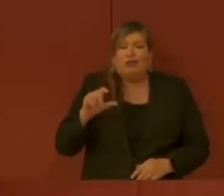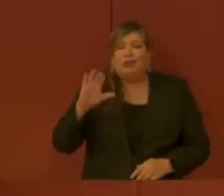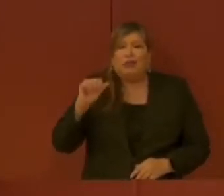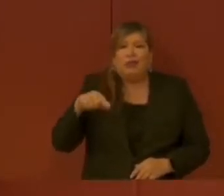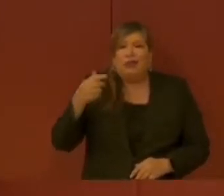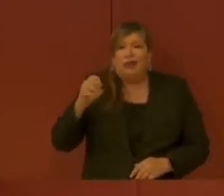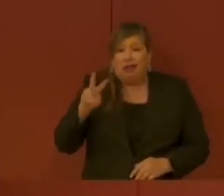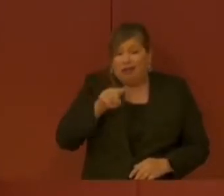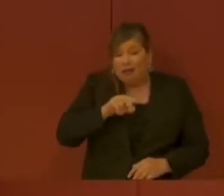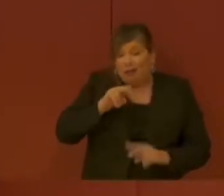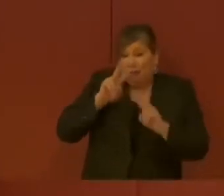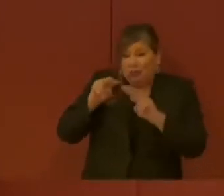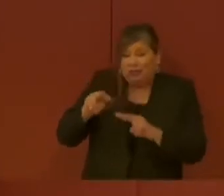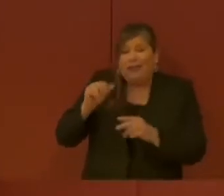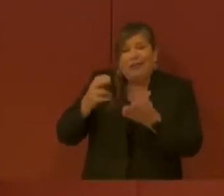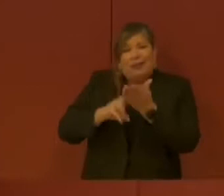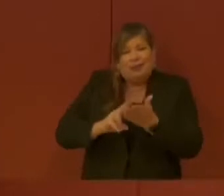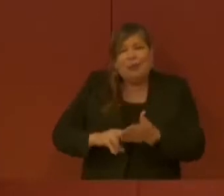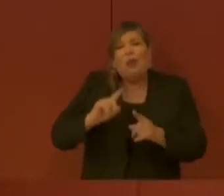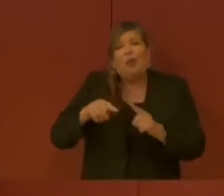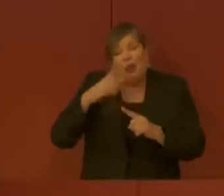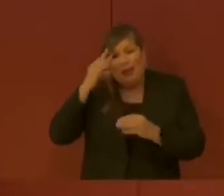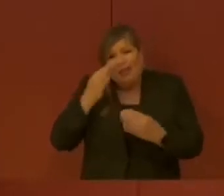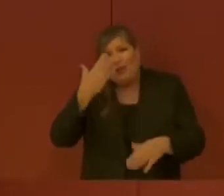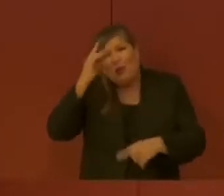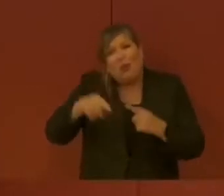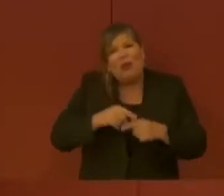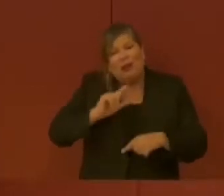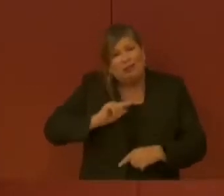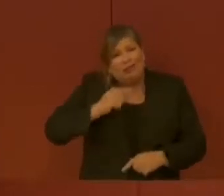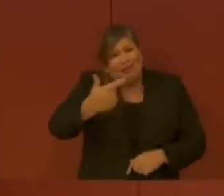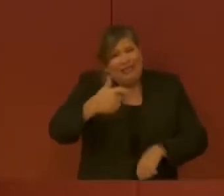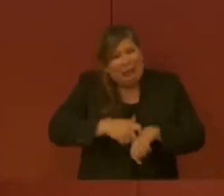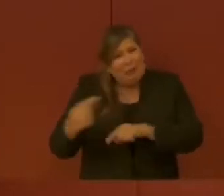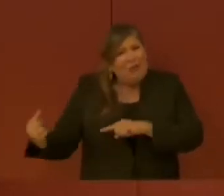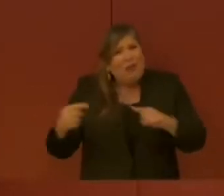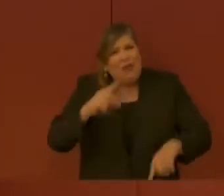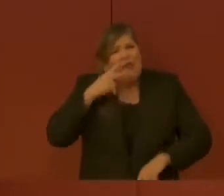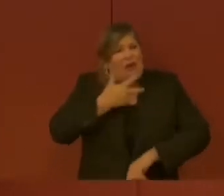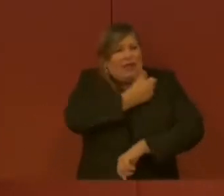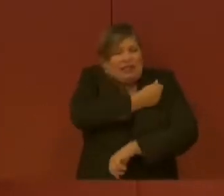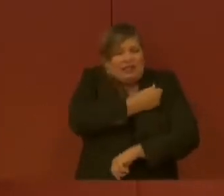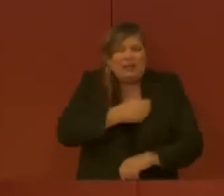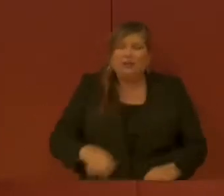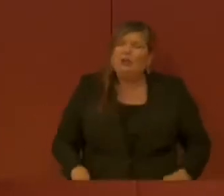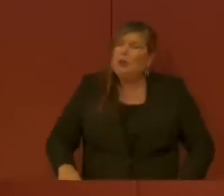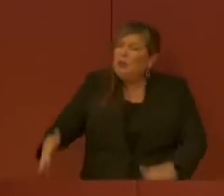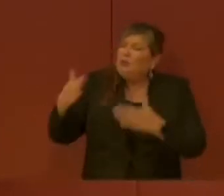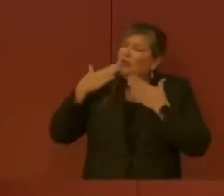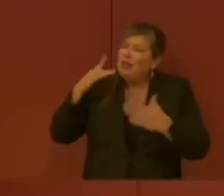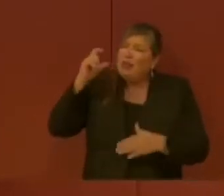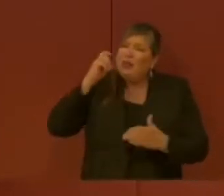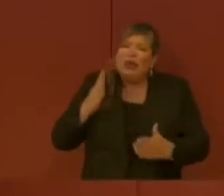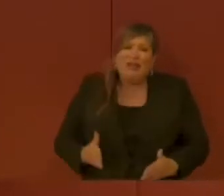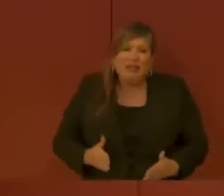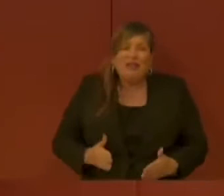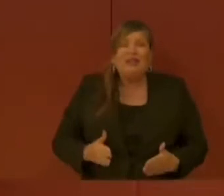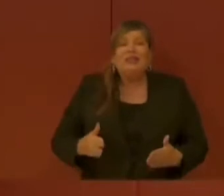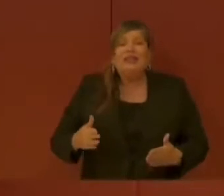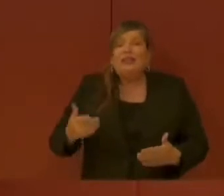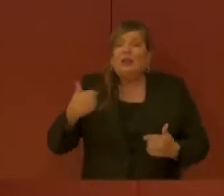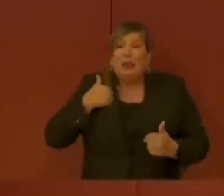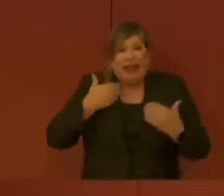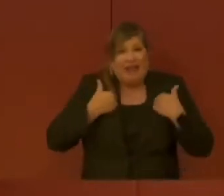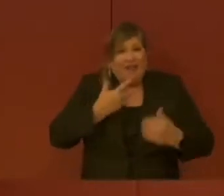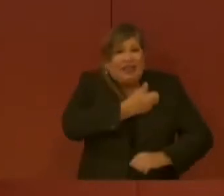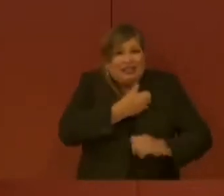your spot. So I want to thank you, Governor. We need more. We just always need more. And so it's here. Come and get it. Thank you very